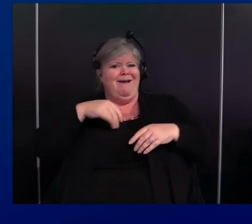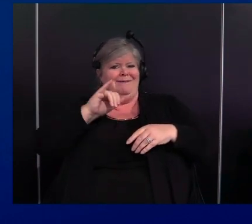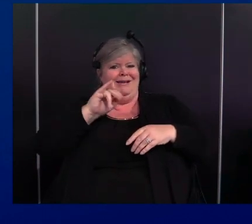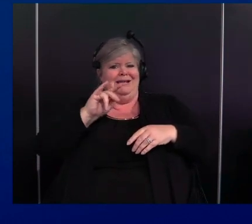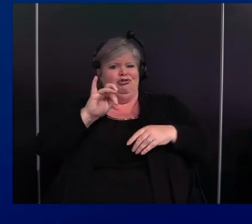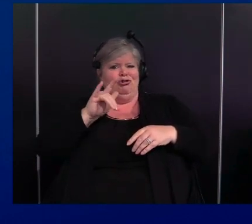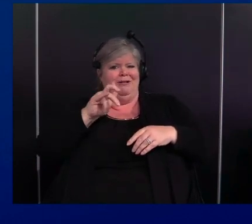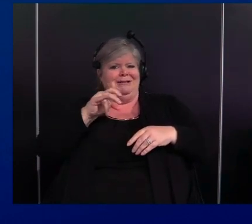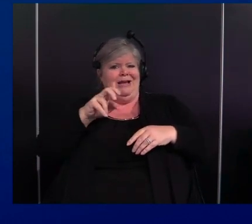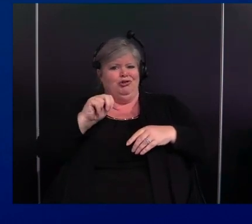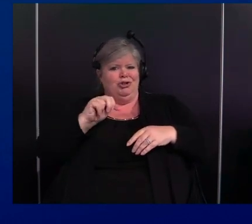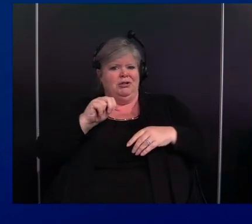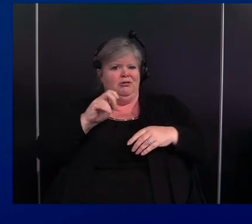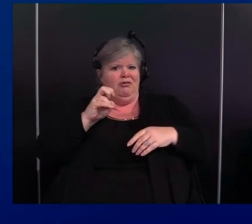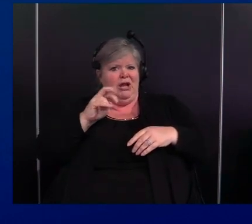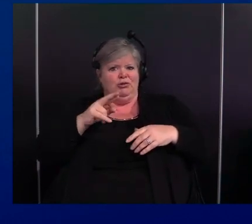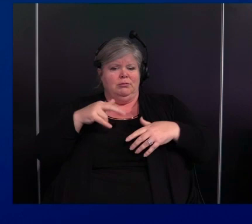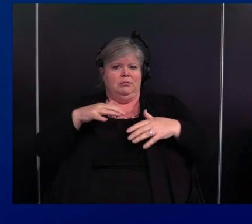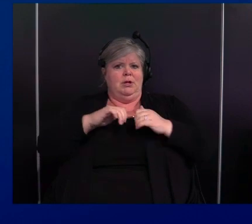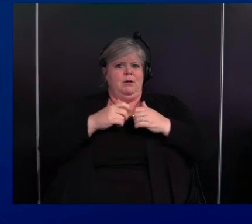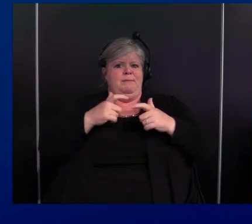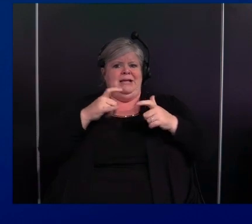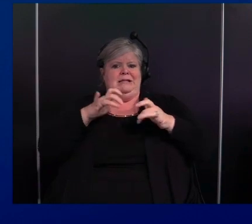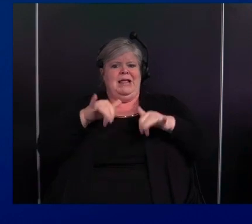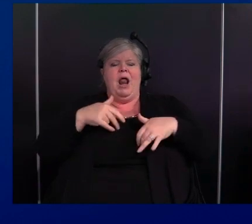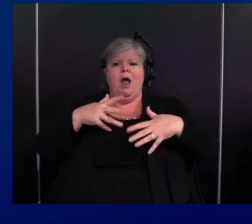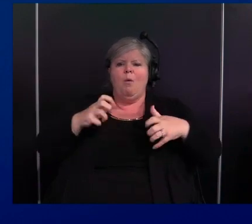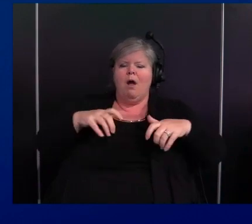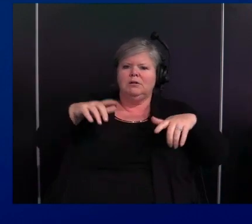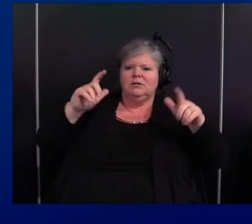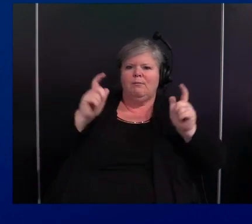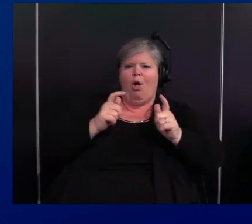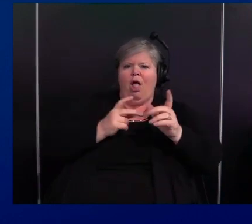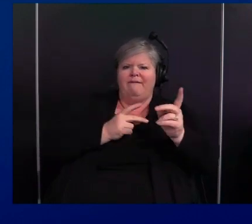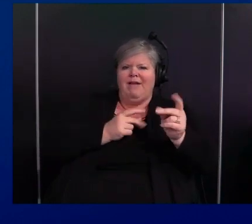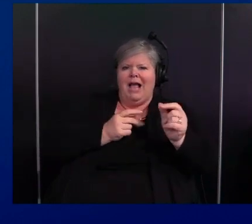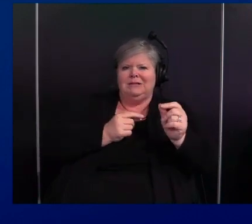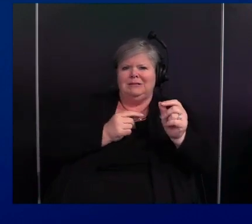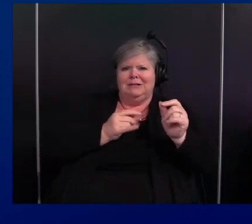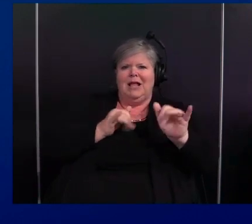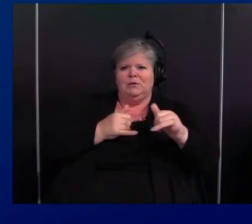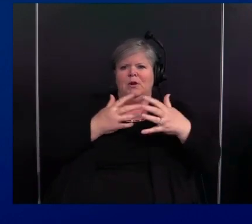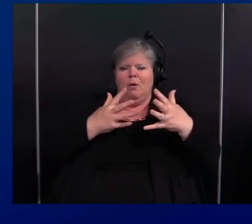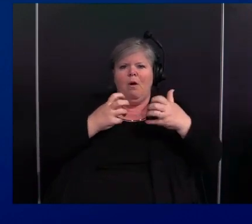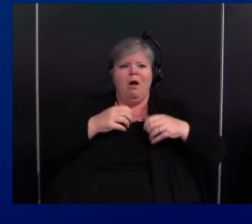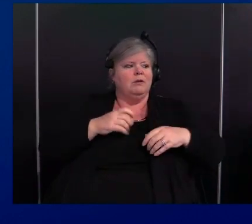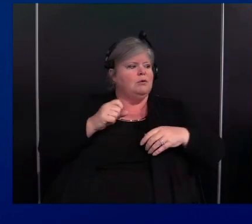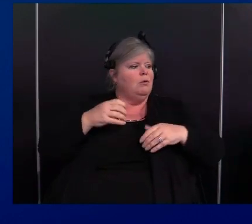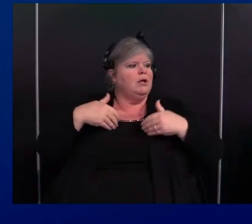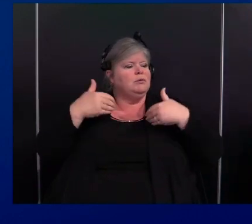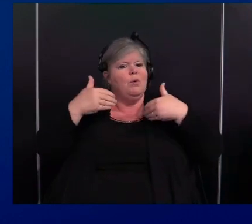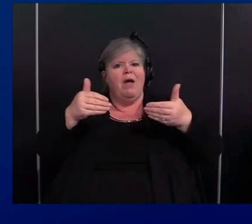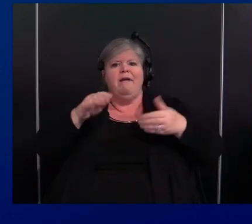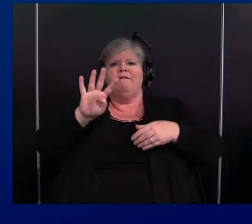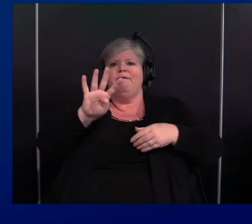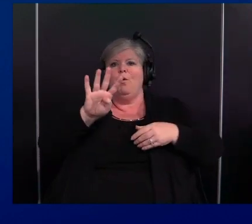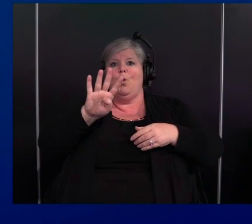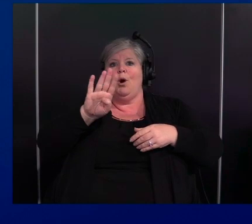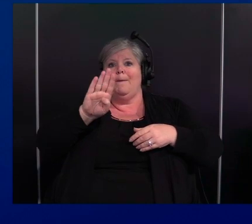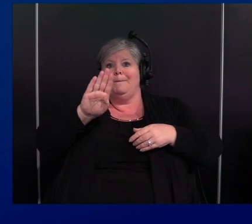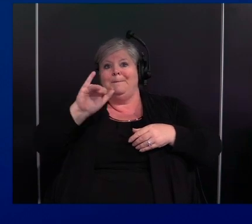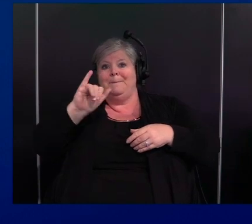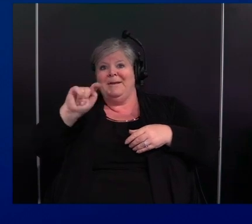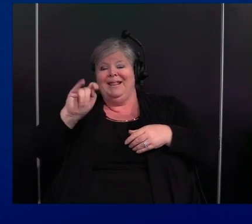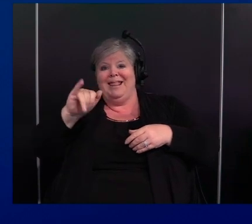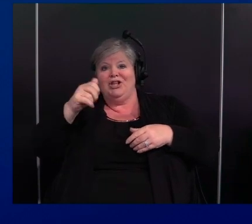big should it be? I don't know. Yeah. I want to make it small and fast. Yeah. So let's go 4 bits. Yep. Is that good? Setting that